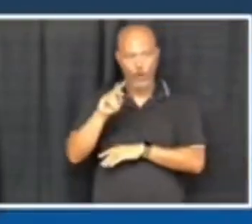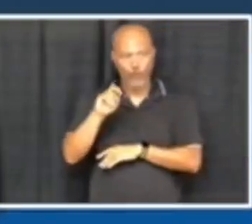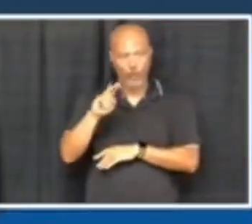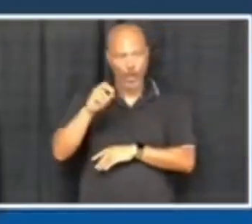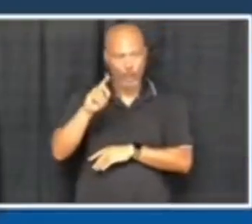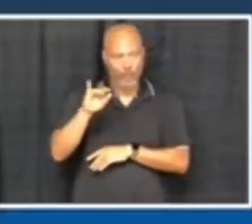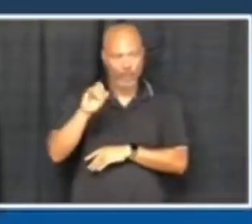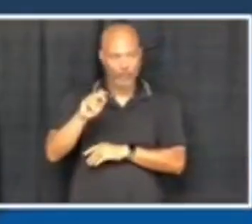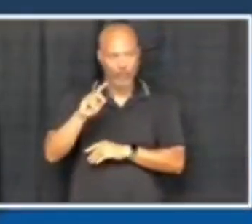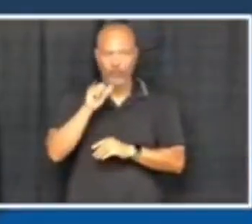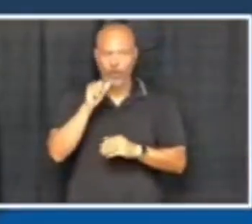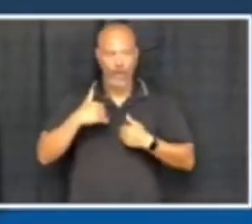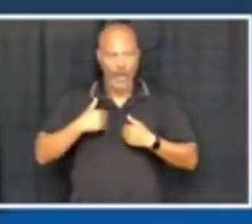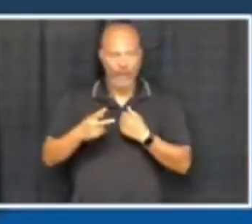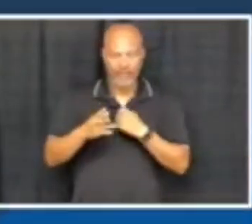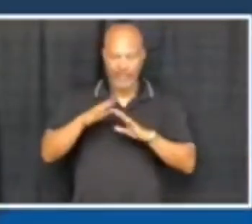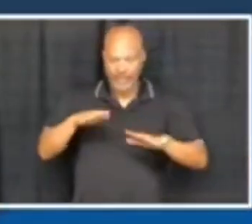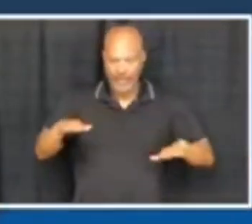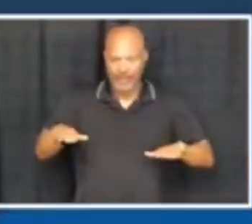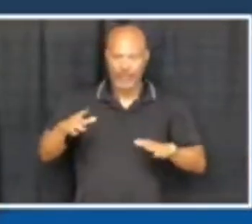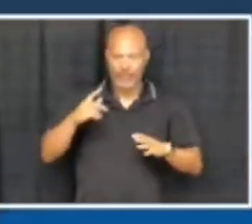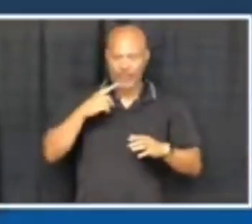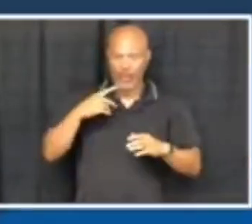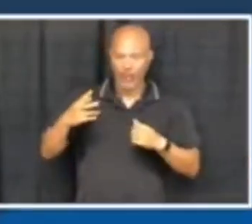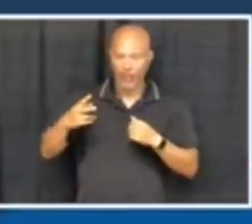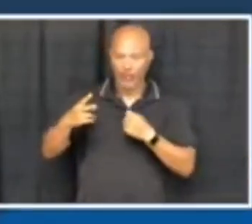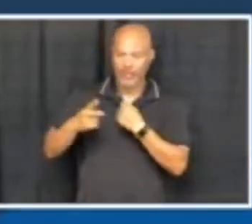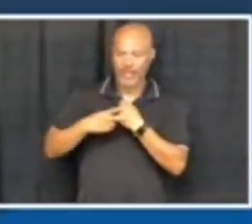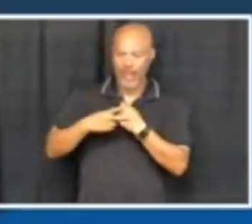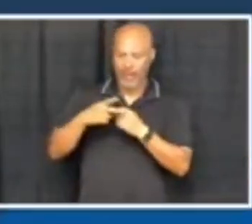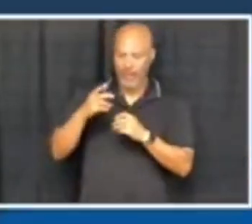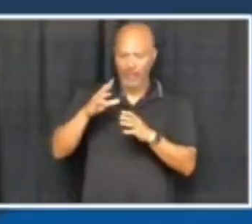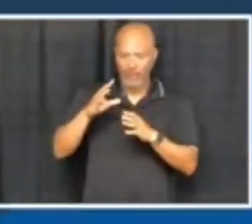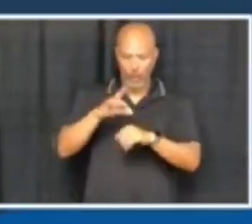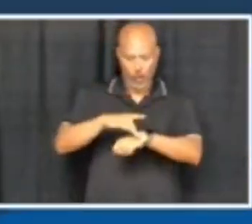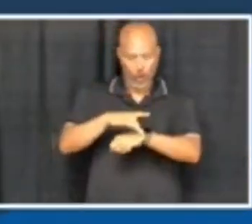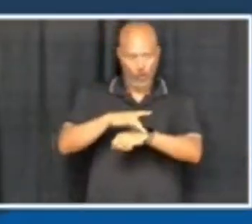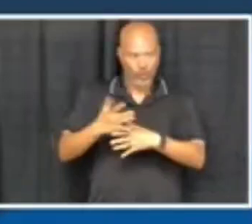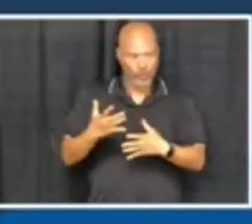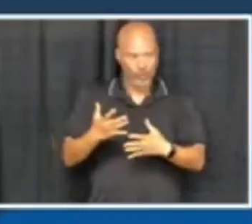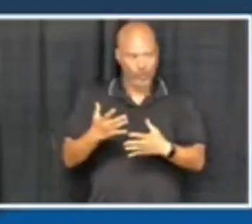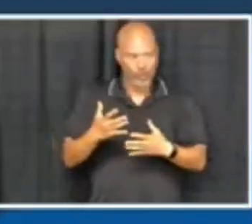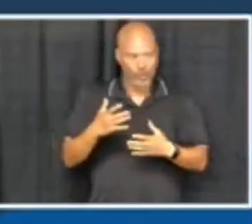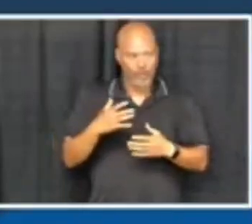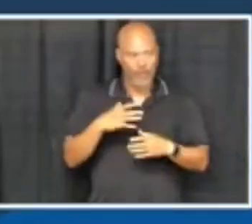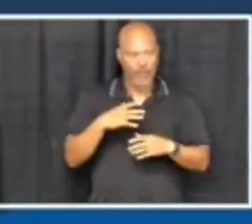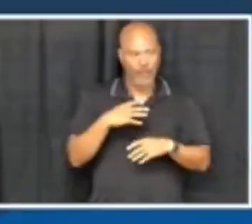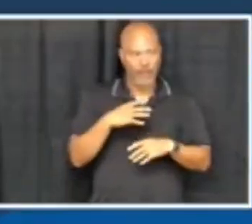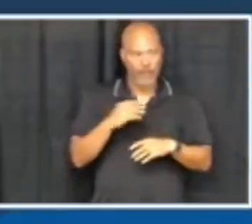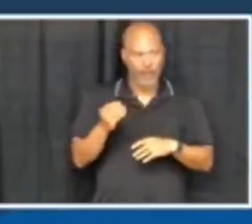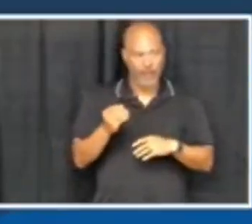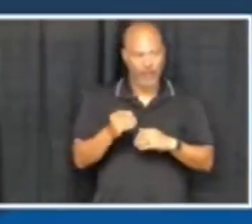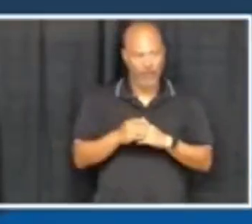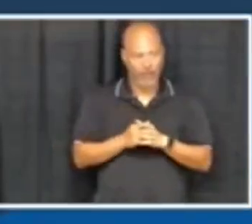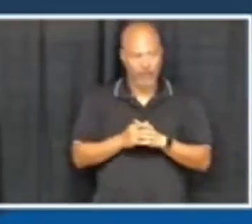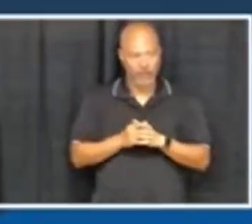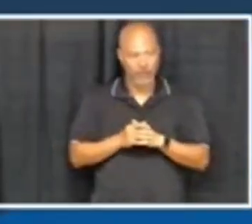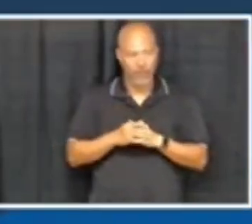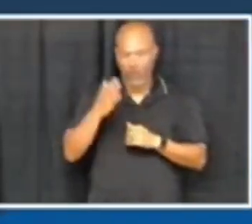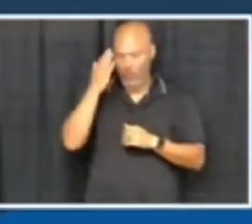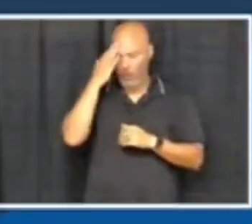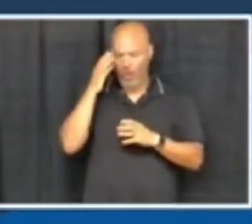Don't have kids, save the planet, is what they say. But that adds zero population as well. So a